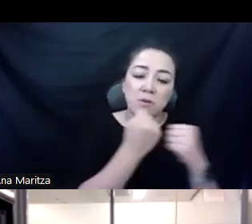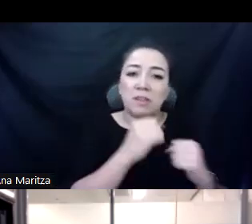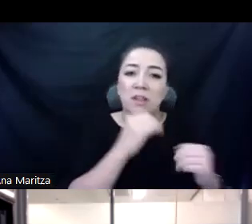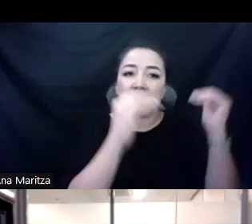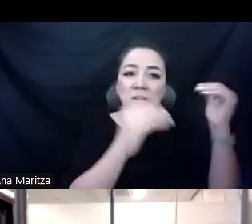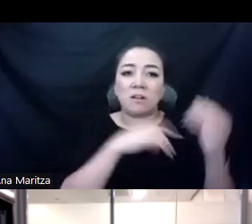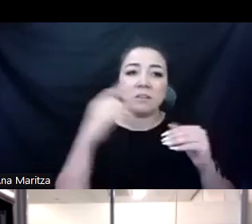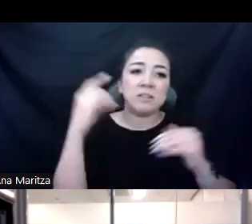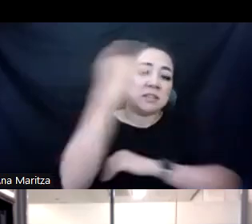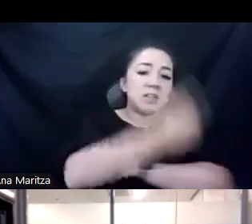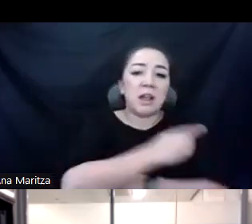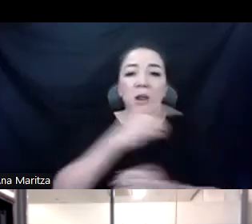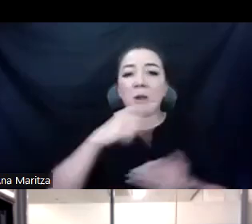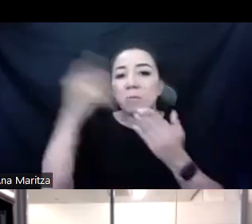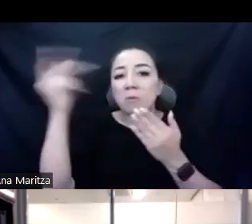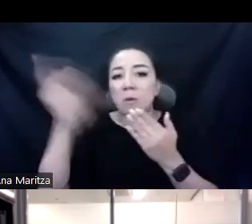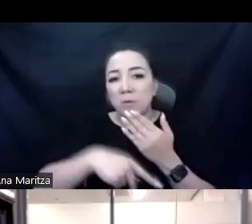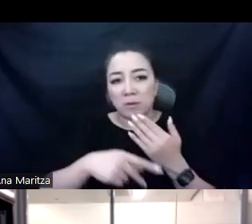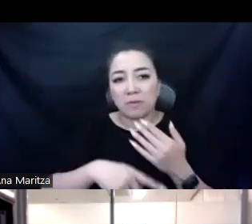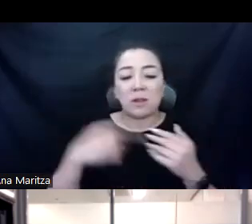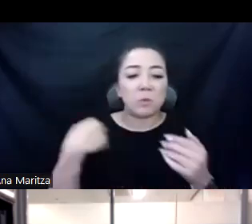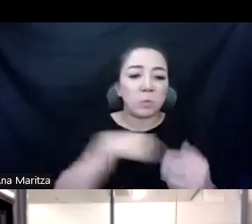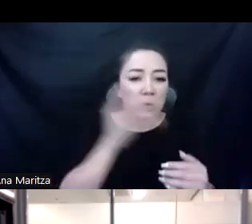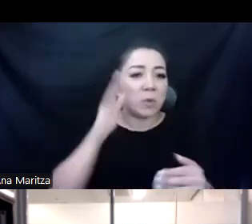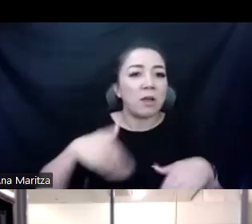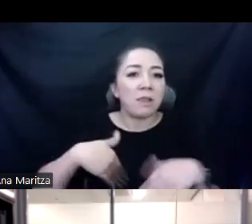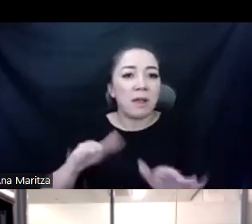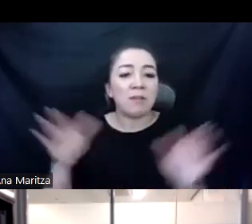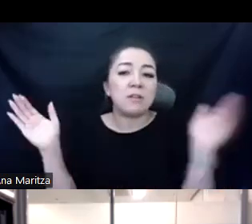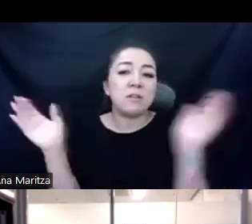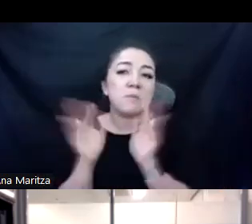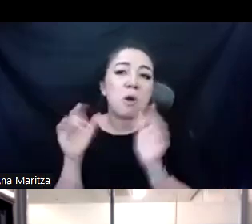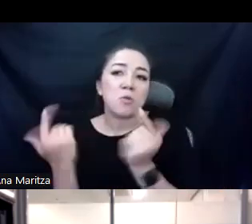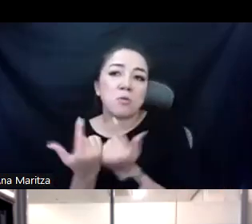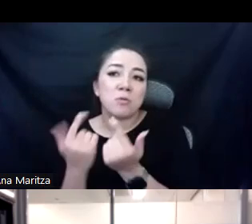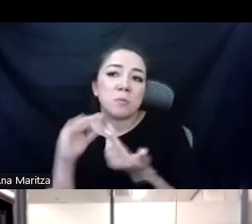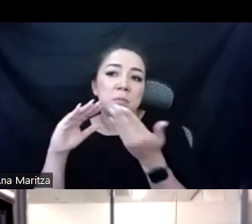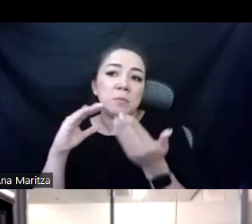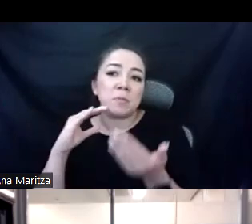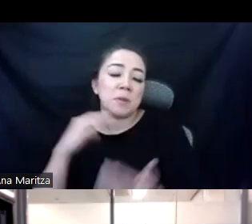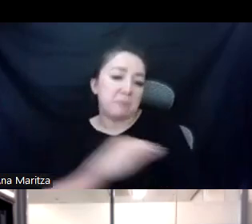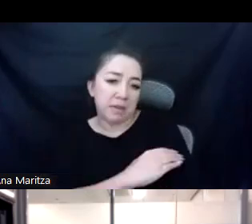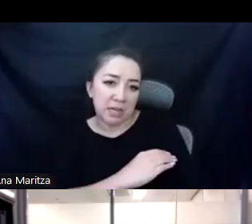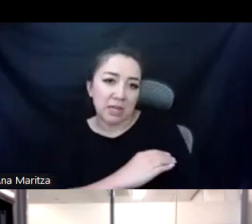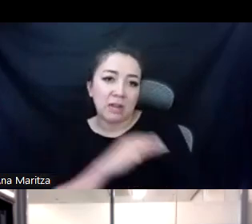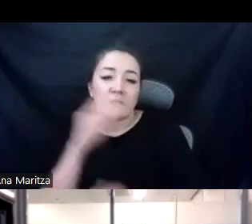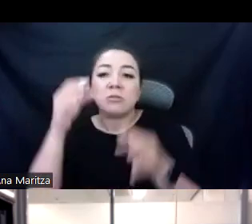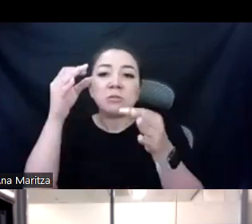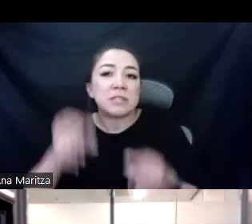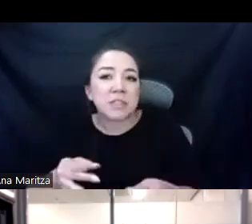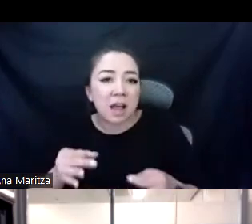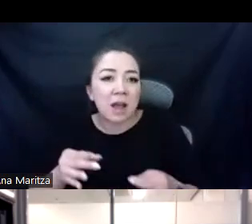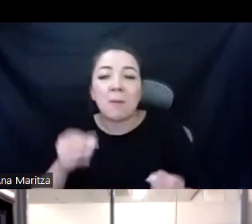day programs. And then we would allow the small group committee to decide,